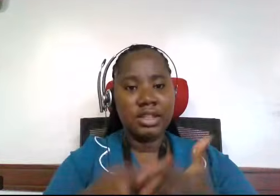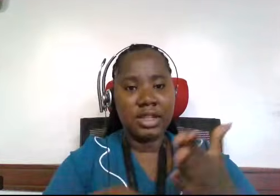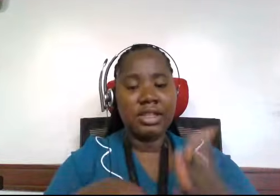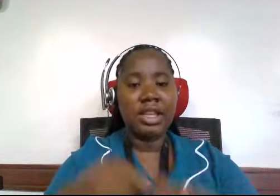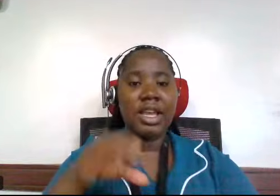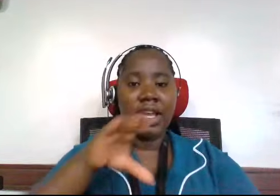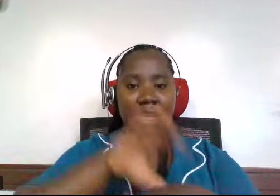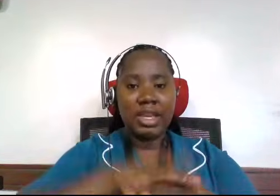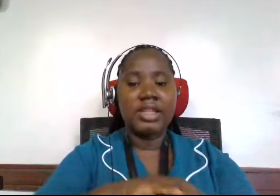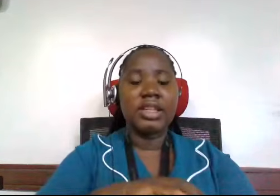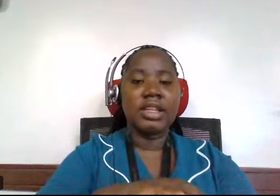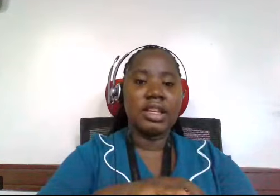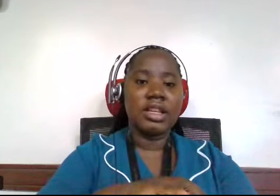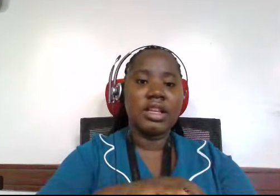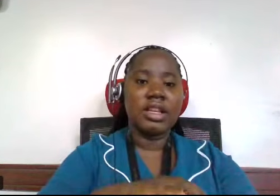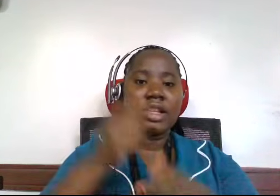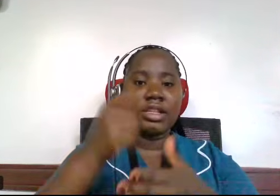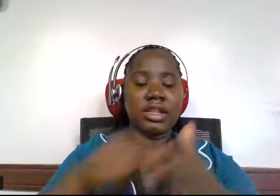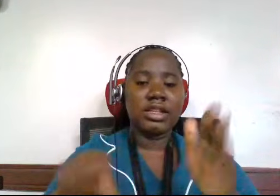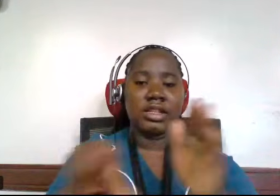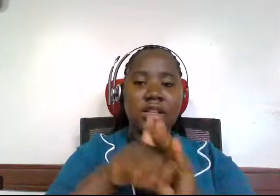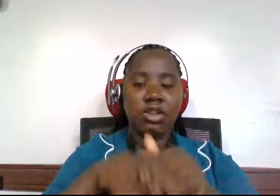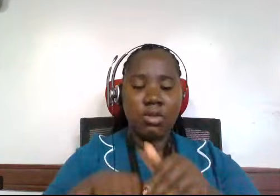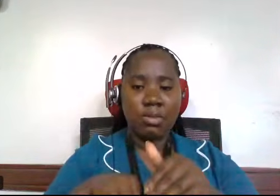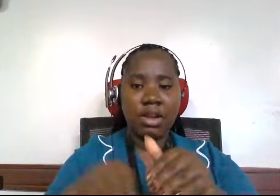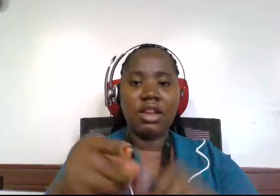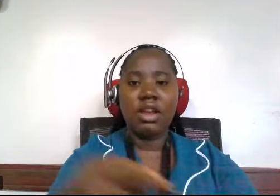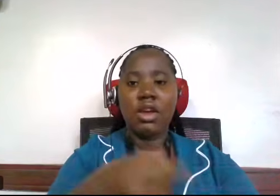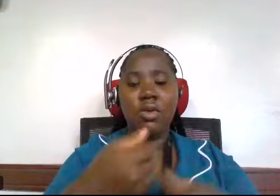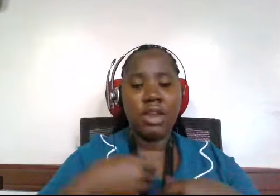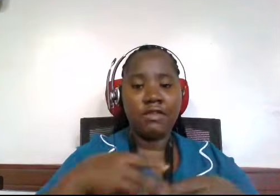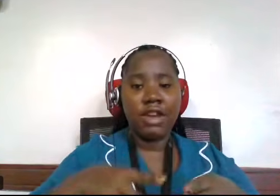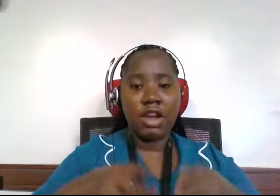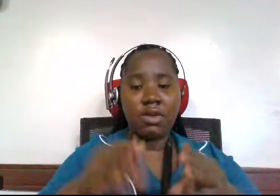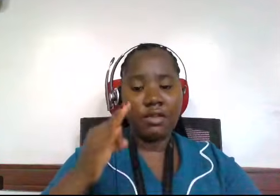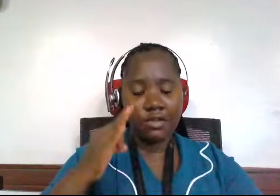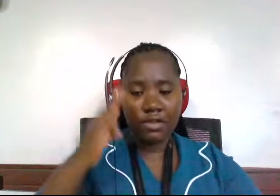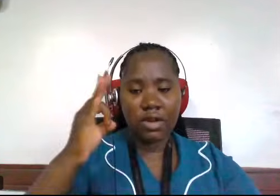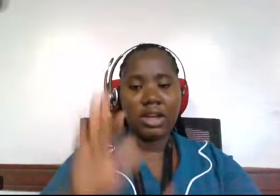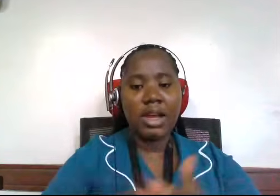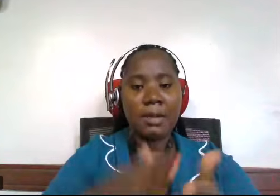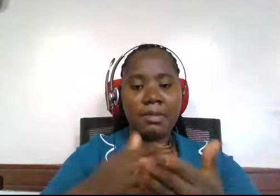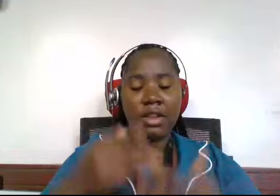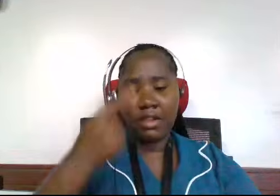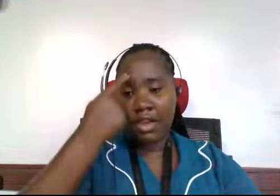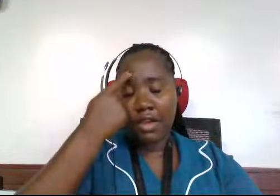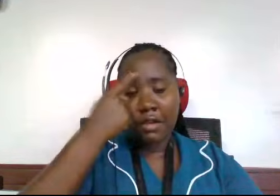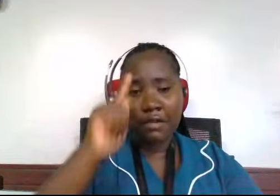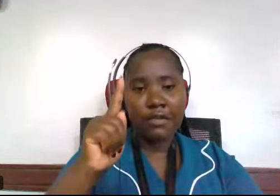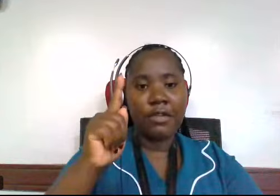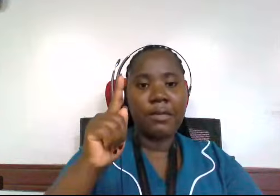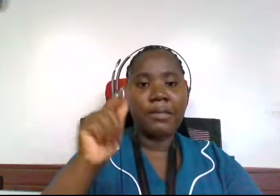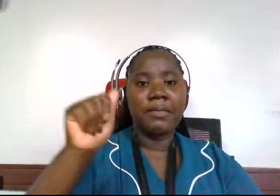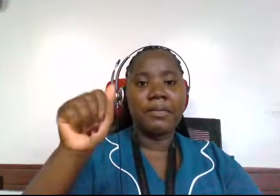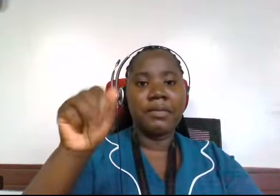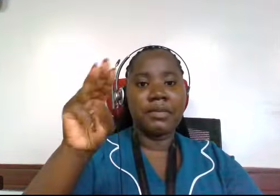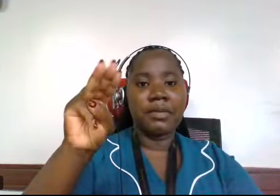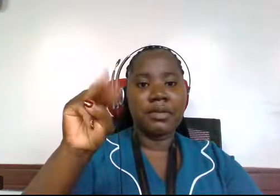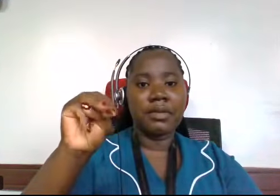tax compliance, but there is a way forward. Apply for the amnesty for the penalties and interest that have been accrued.